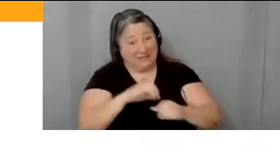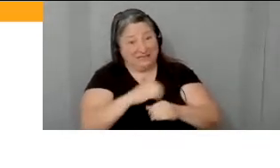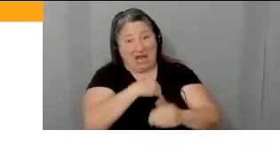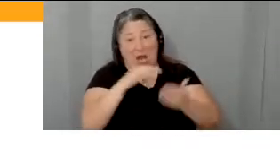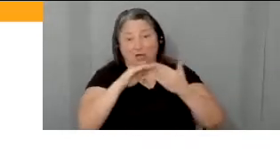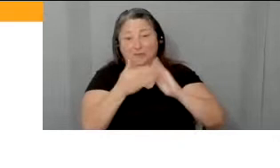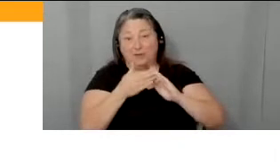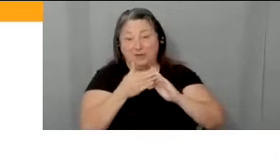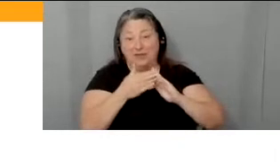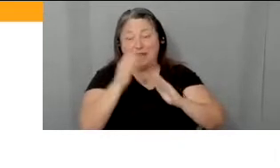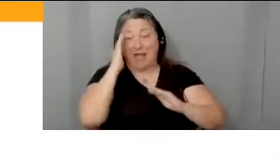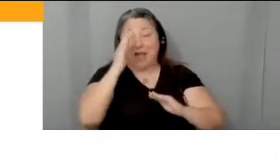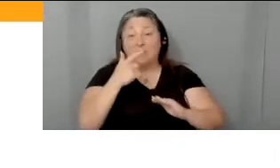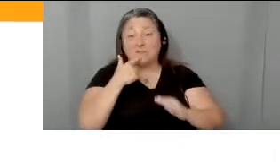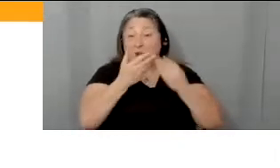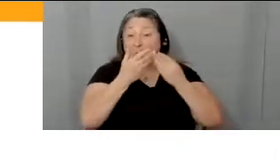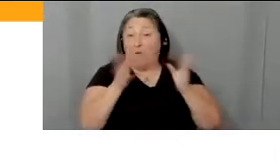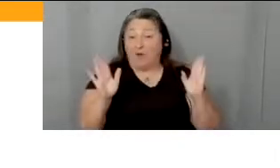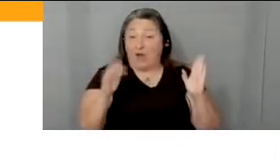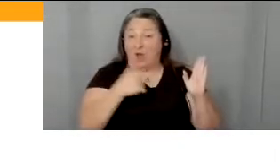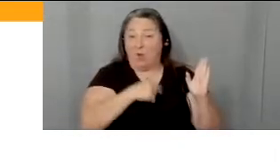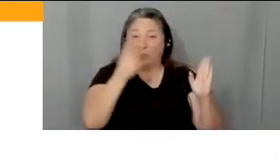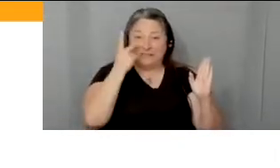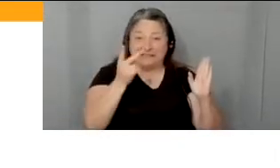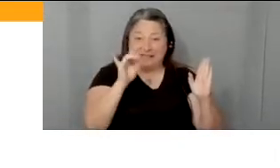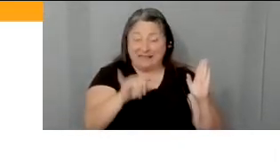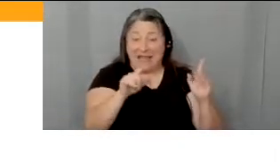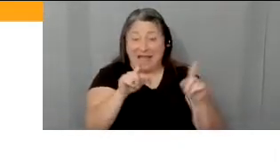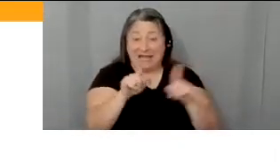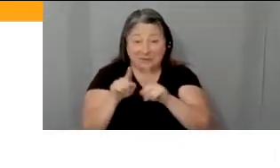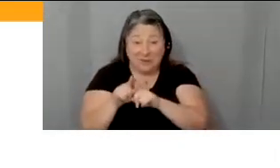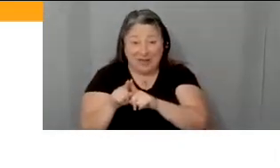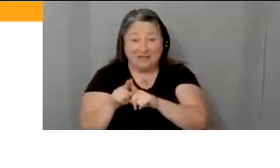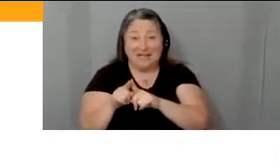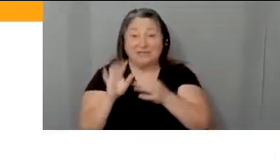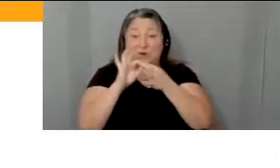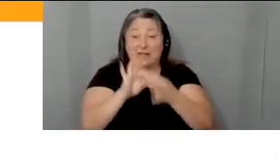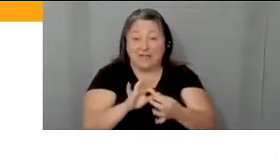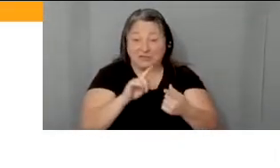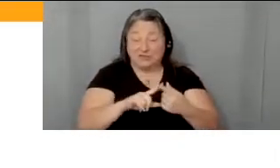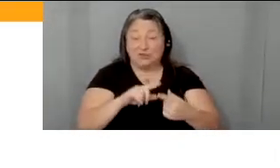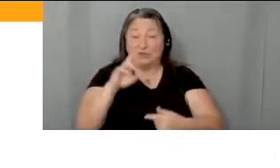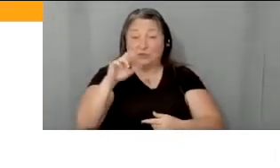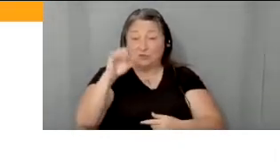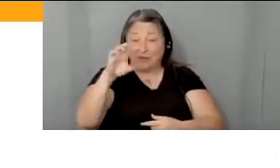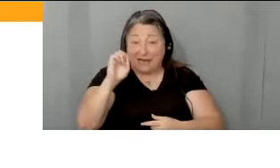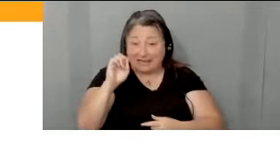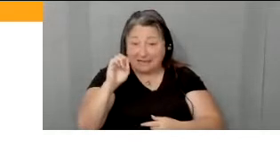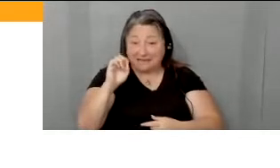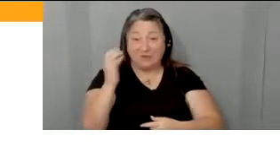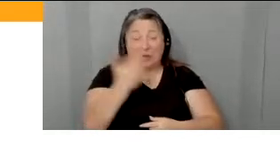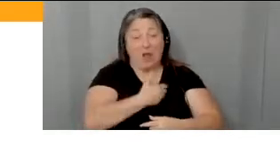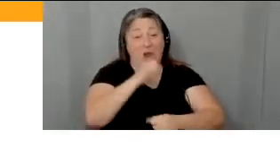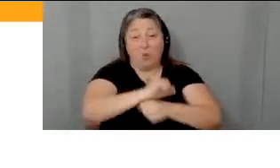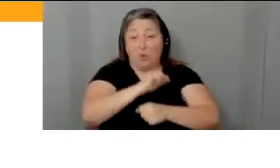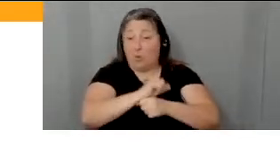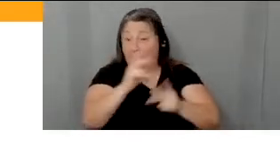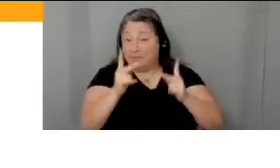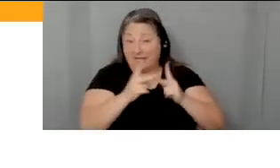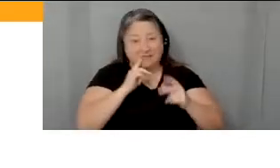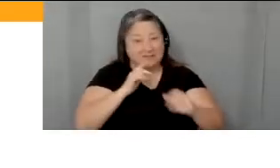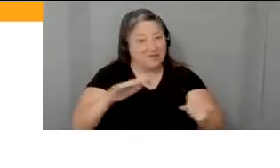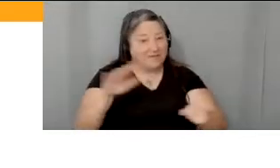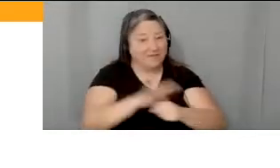that overall, we see that as well as it relates to race. So our workplaces are filled